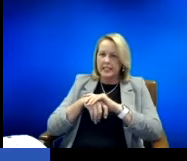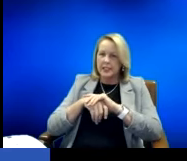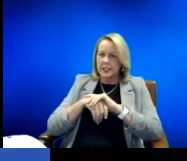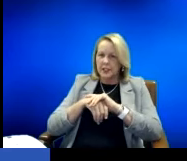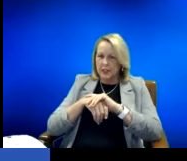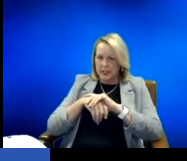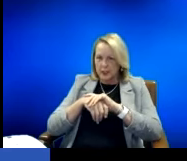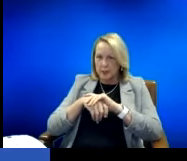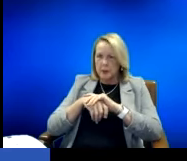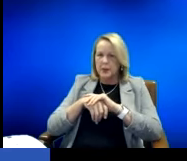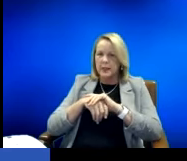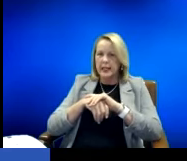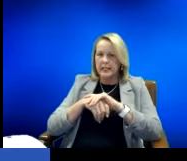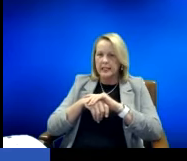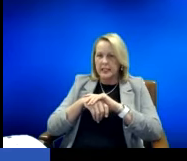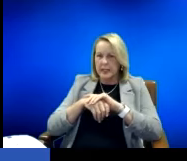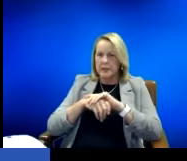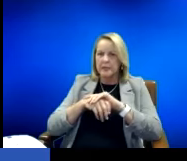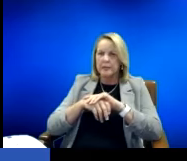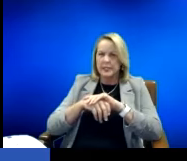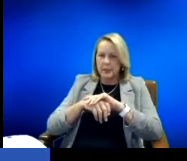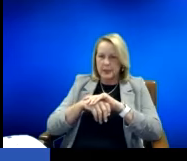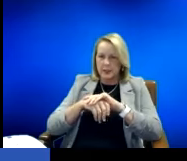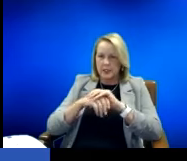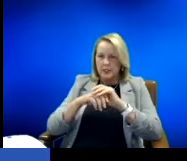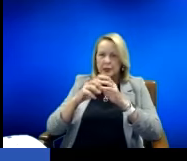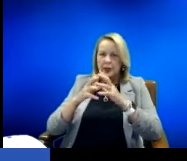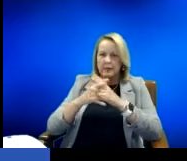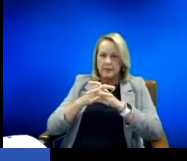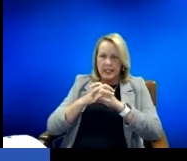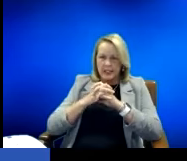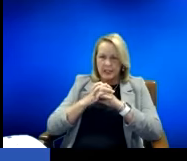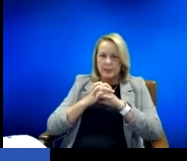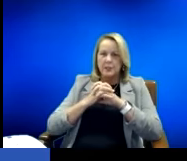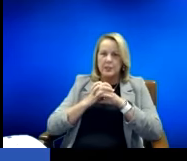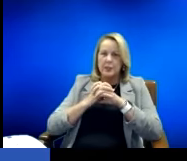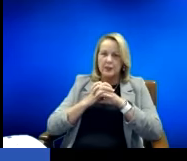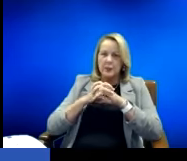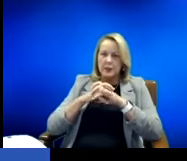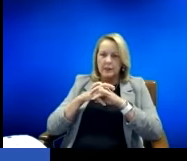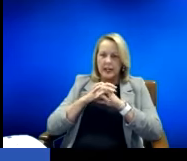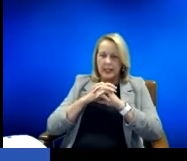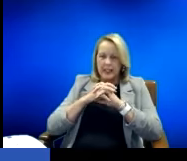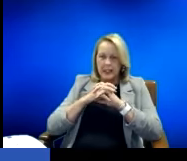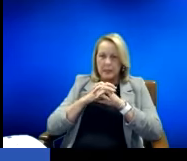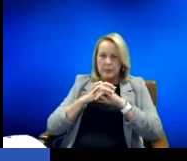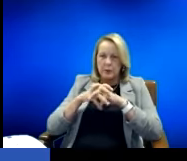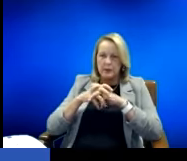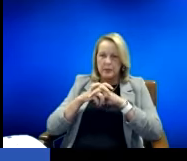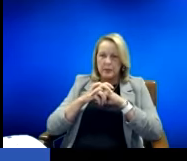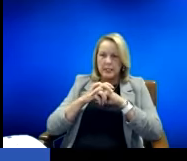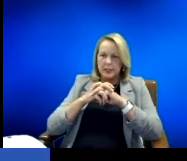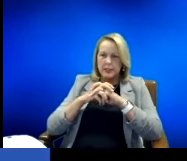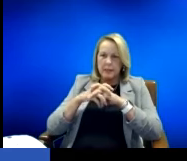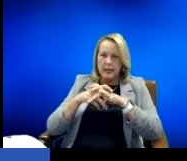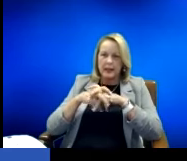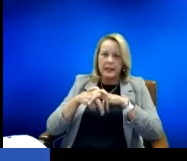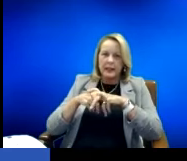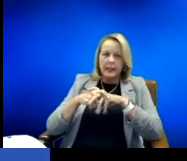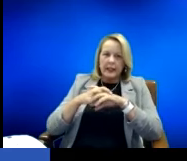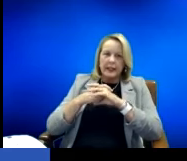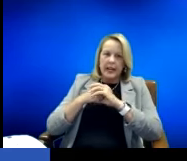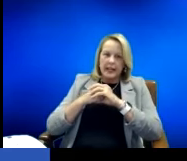Texas State Securities Board has a couple of resources for investors. So if you want to find out a little bit more information